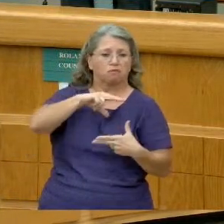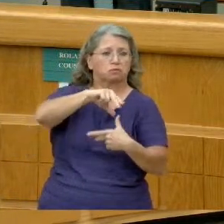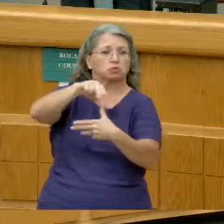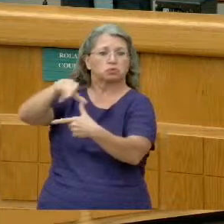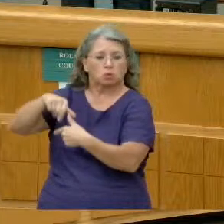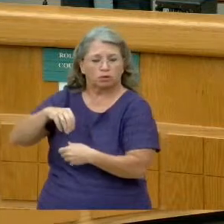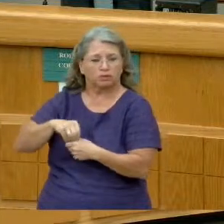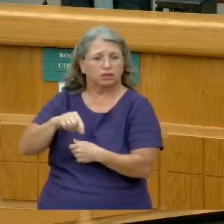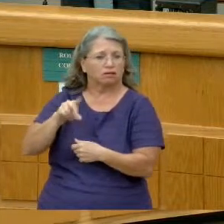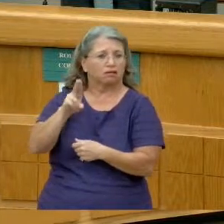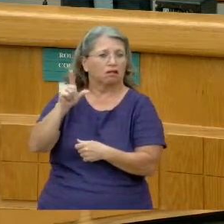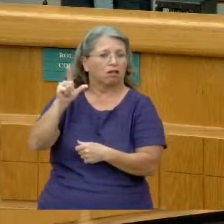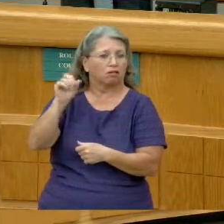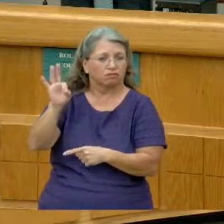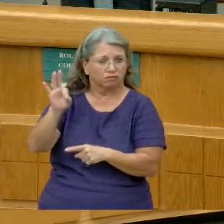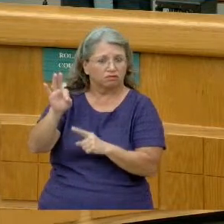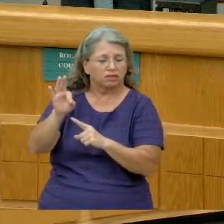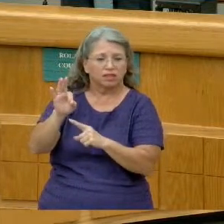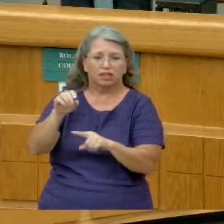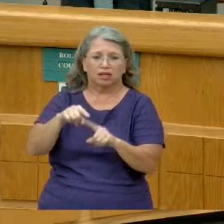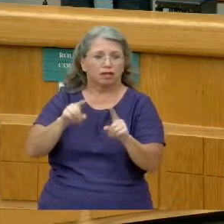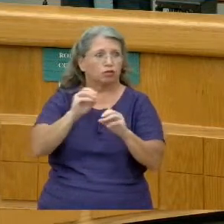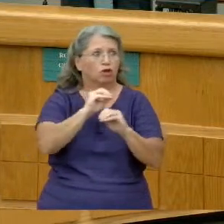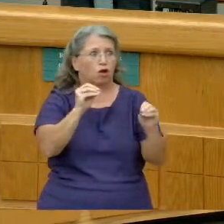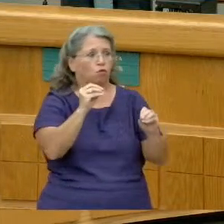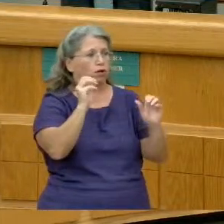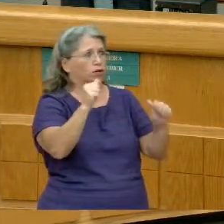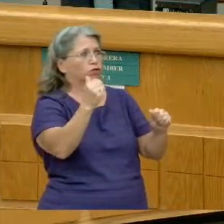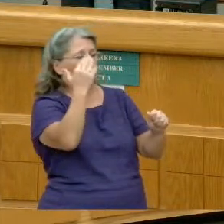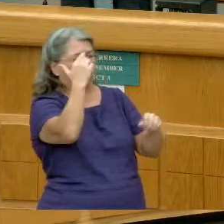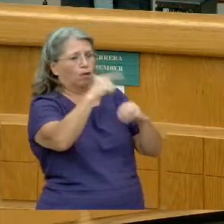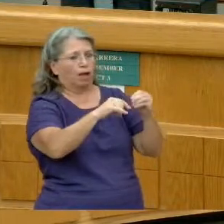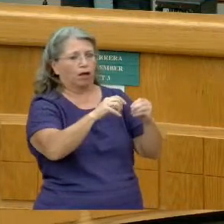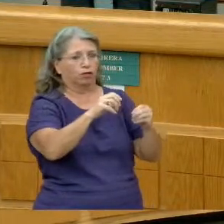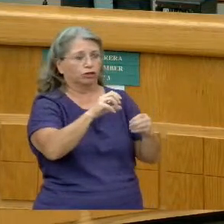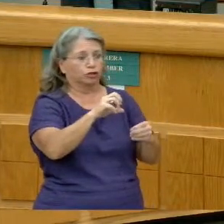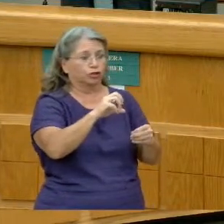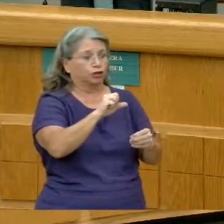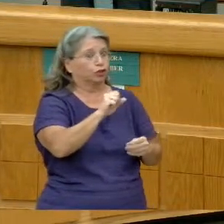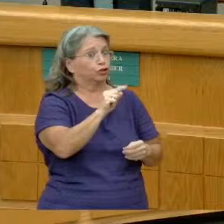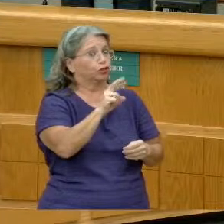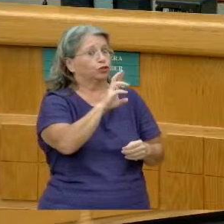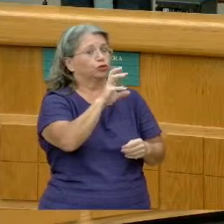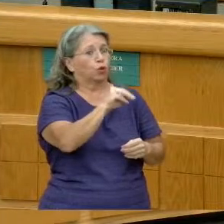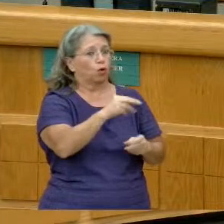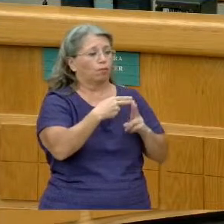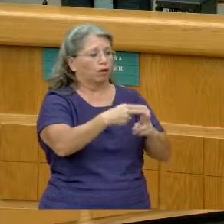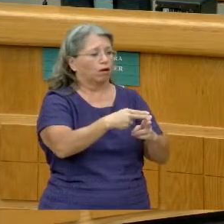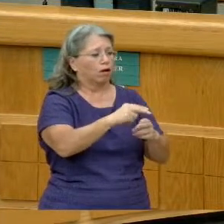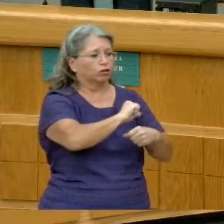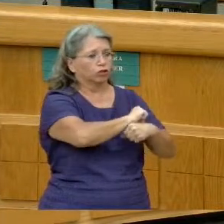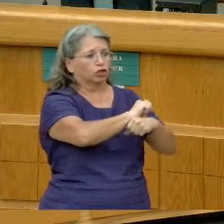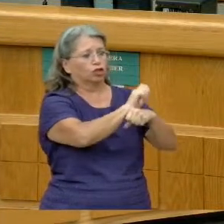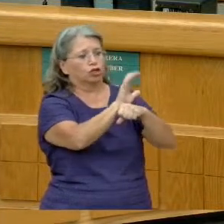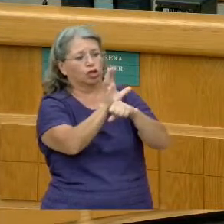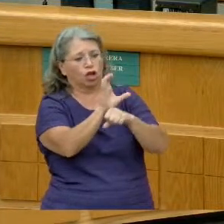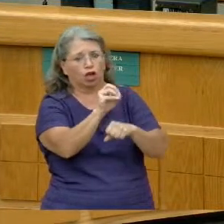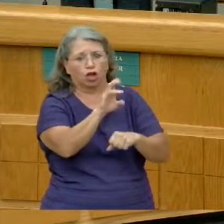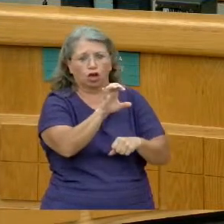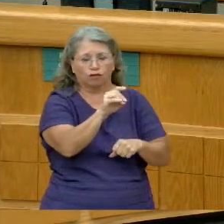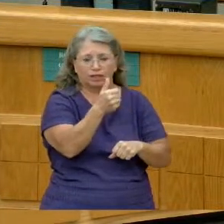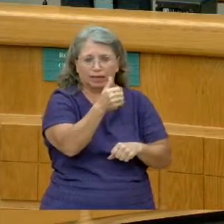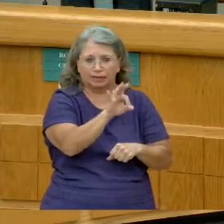the storm that was COVID-19. And maybe you hate to hear about the possible business